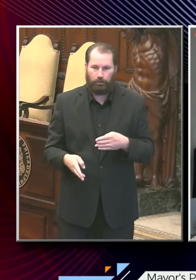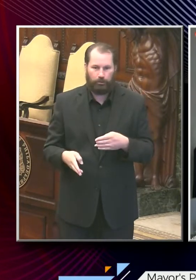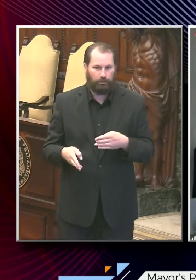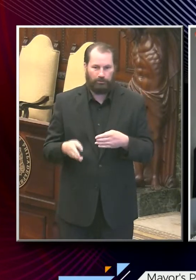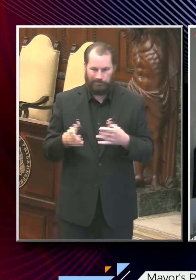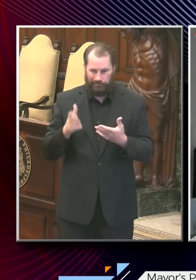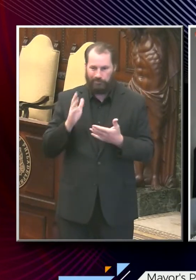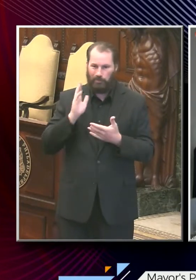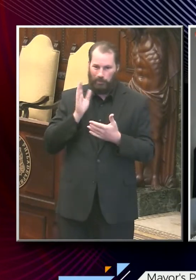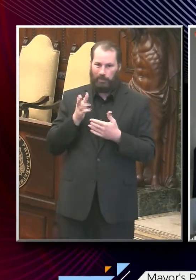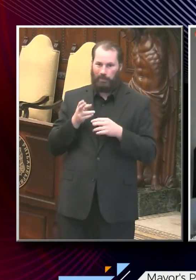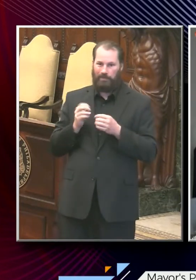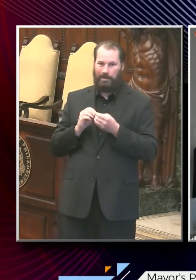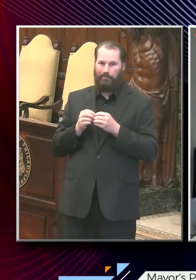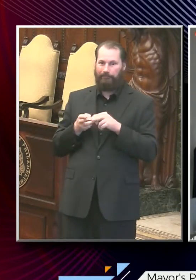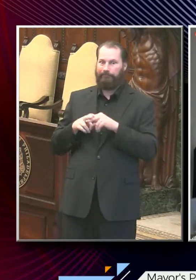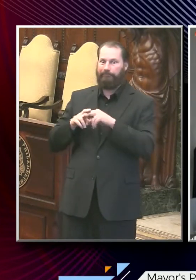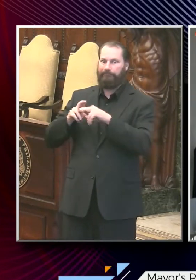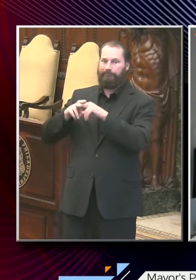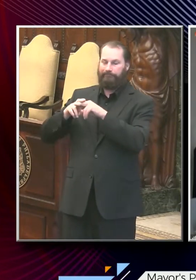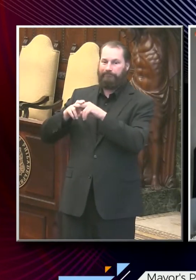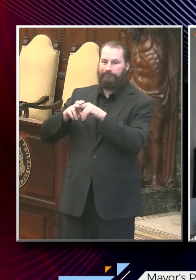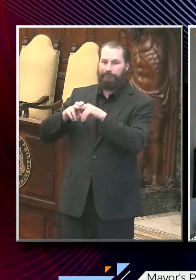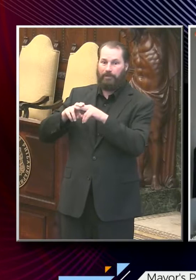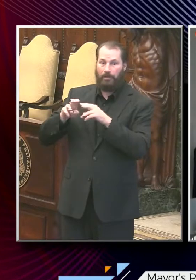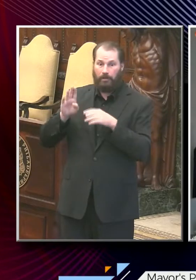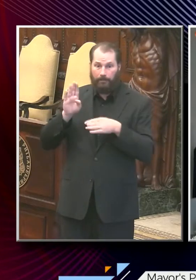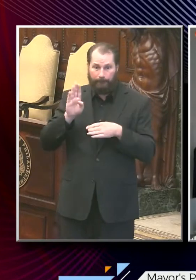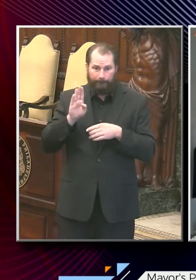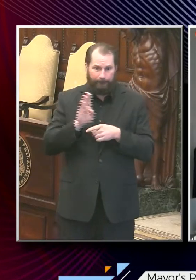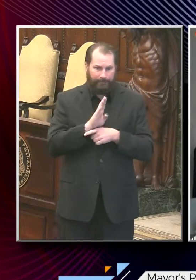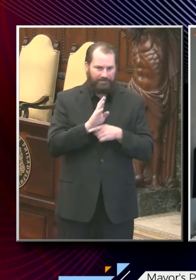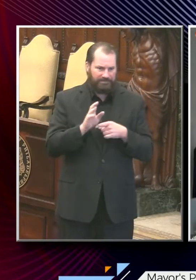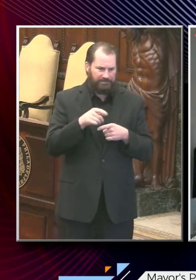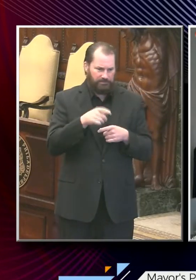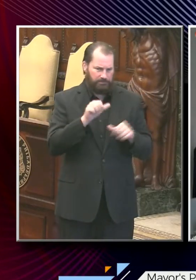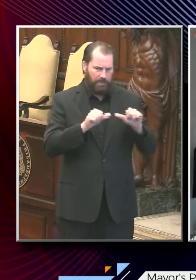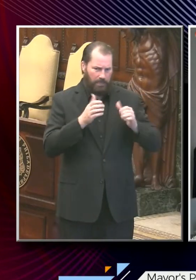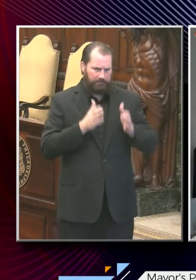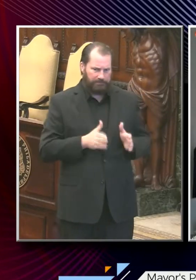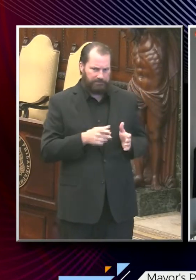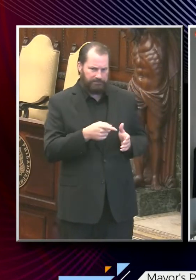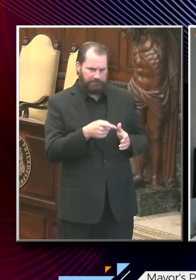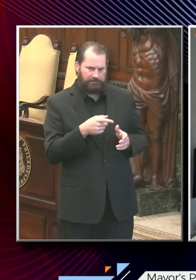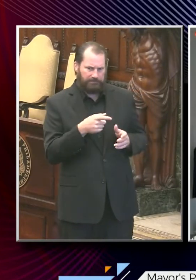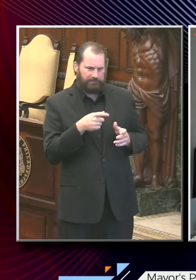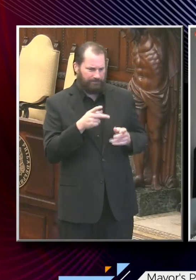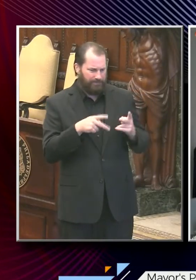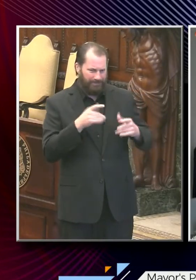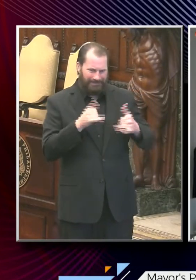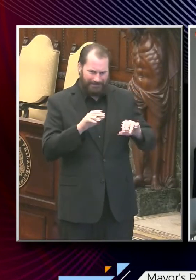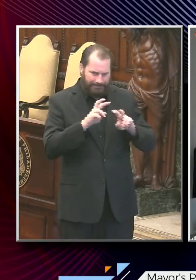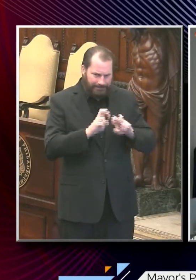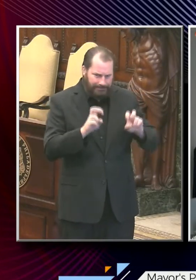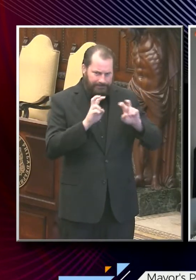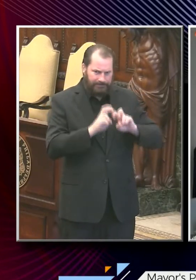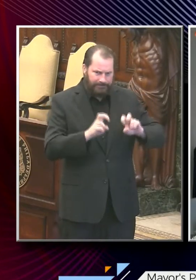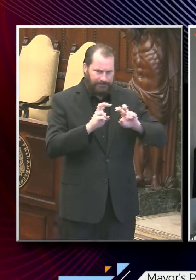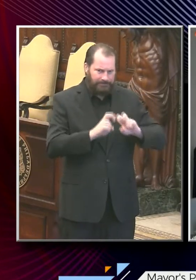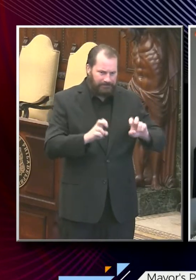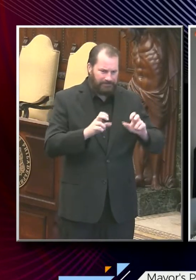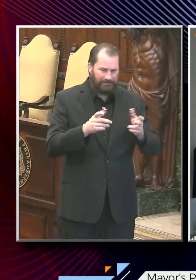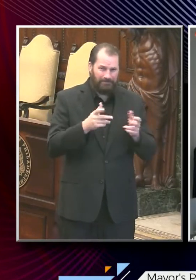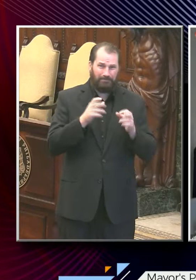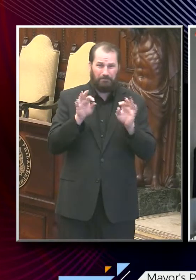organize activity need to take our safe mode guidance seriously, and individual people need to take our mask, distance, hand washing